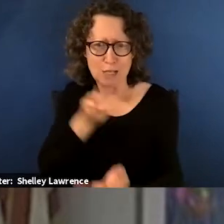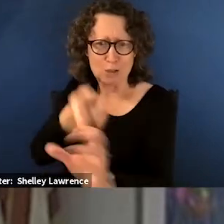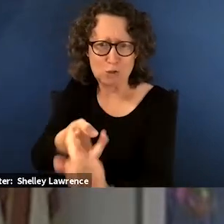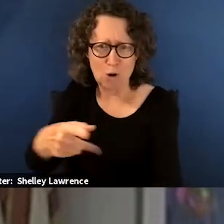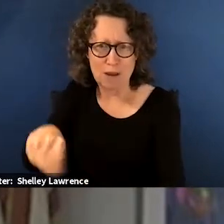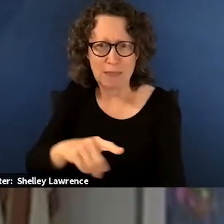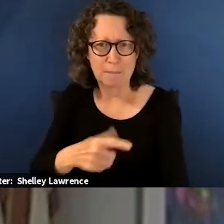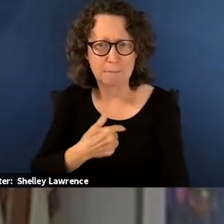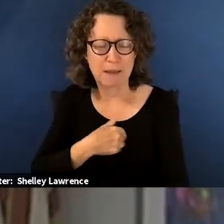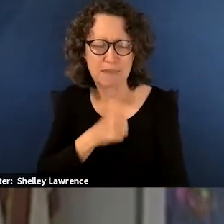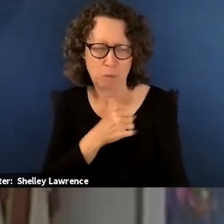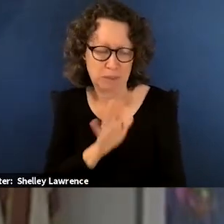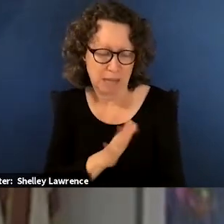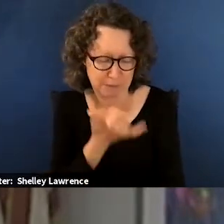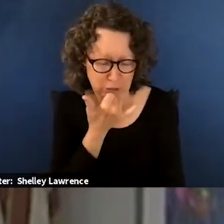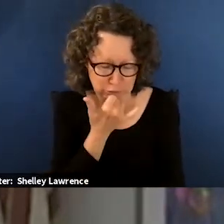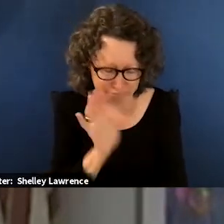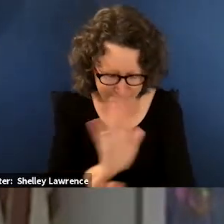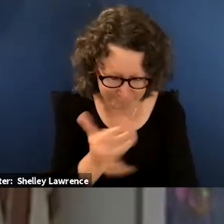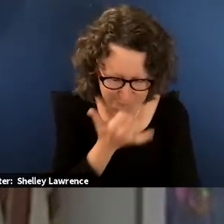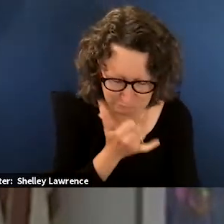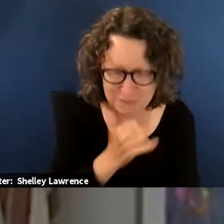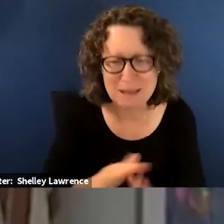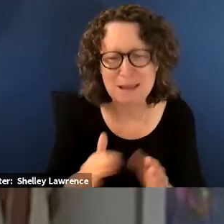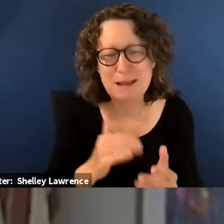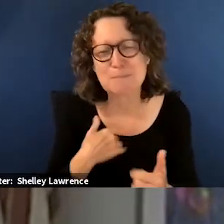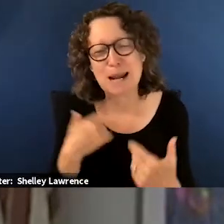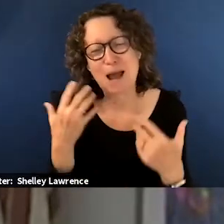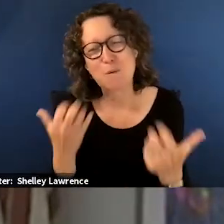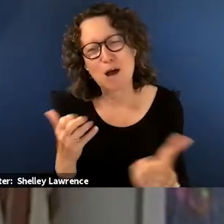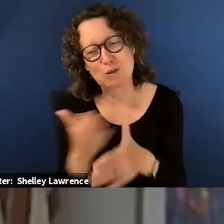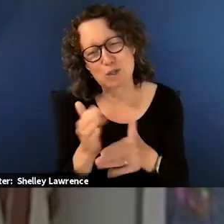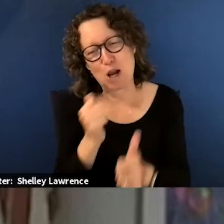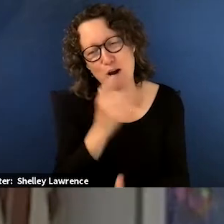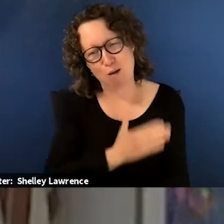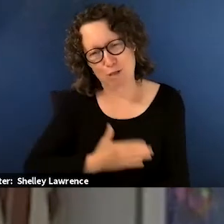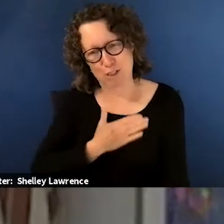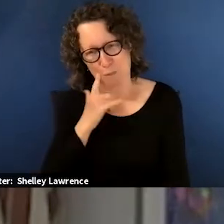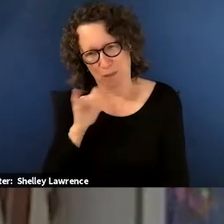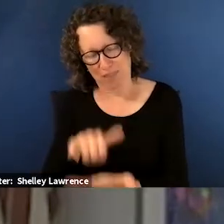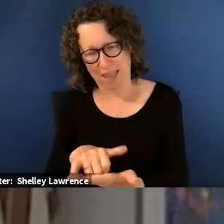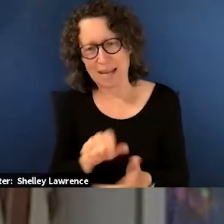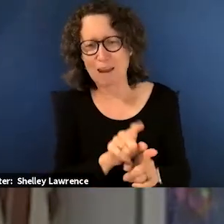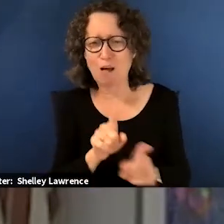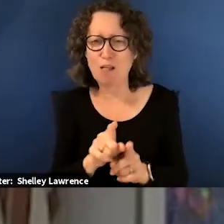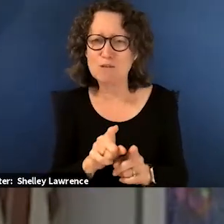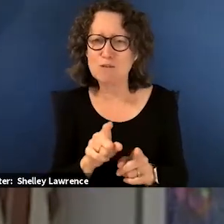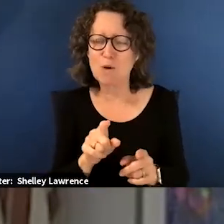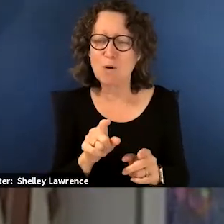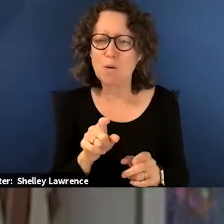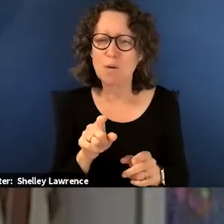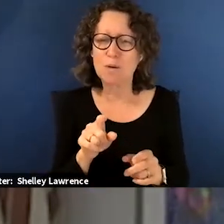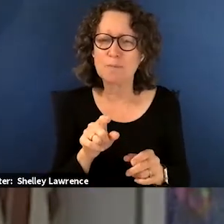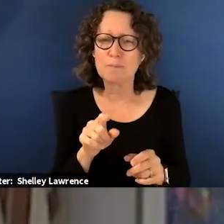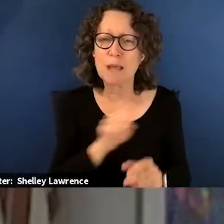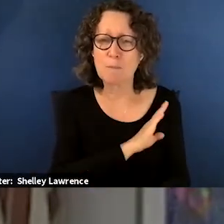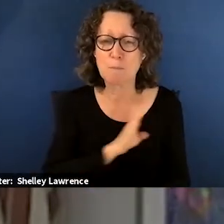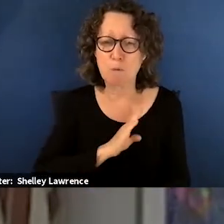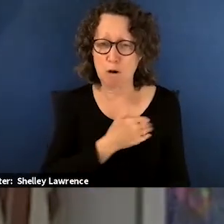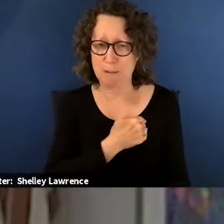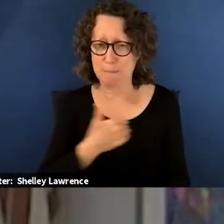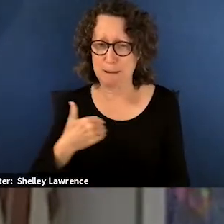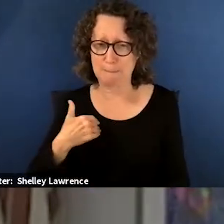would be a big thing to do. So I just want to share my appreciation, also to just echo the comments of board